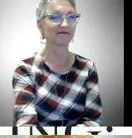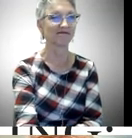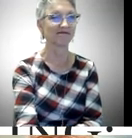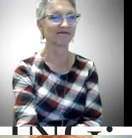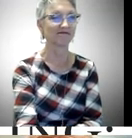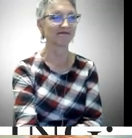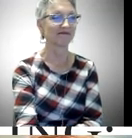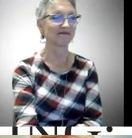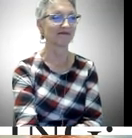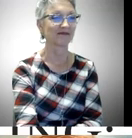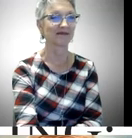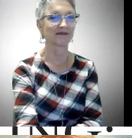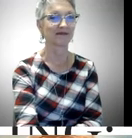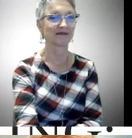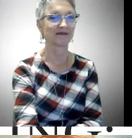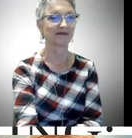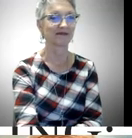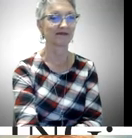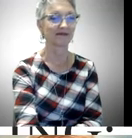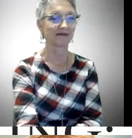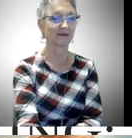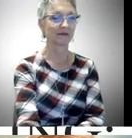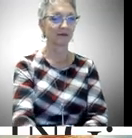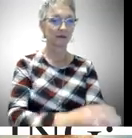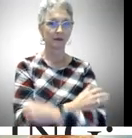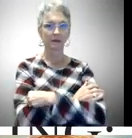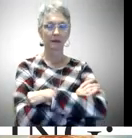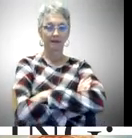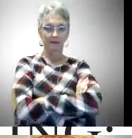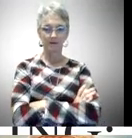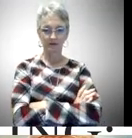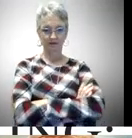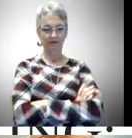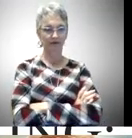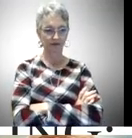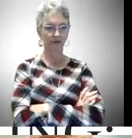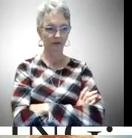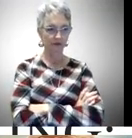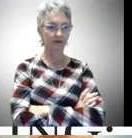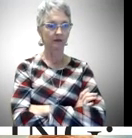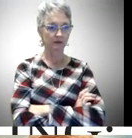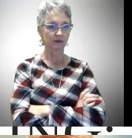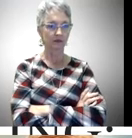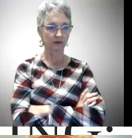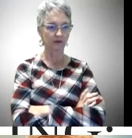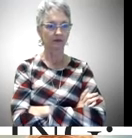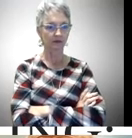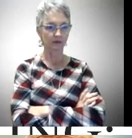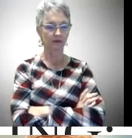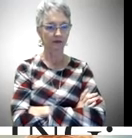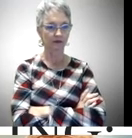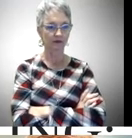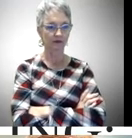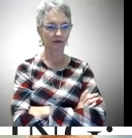that Texas is leading the country in reforming guardianship. And we actually had the